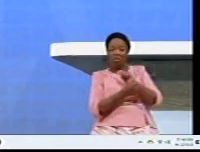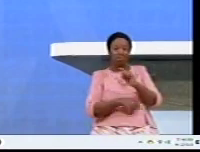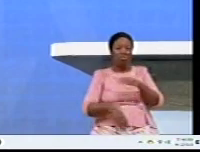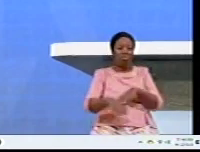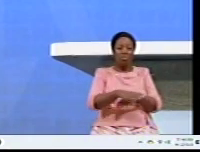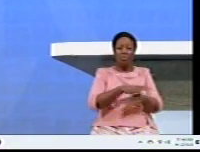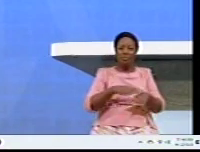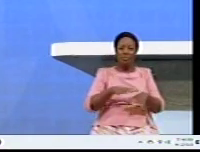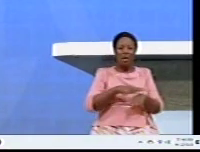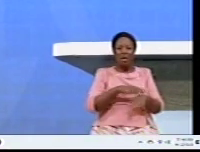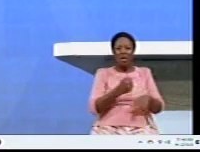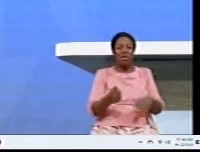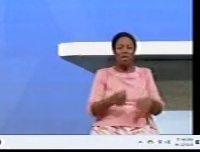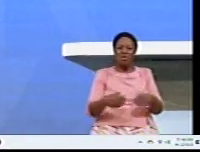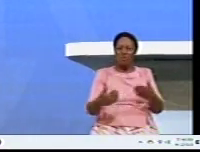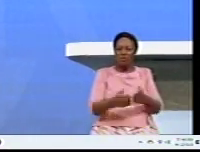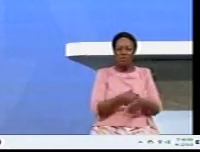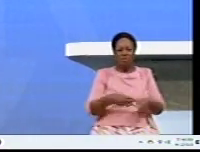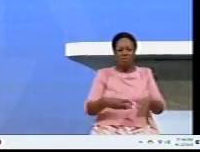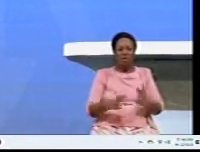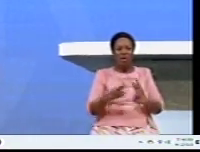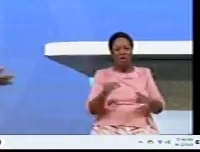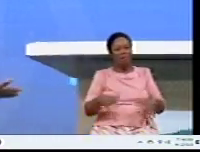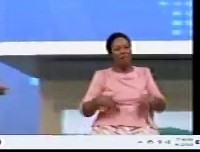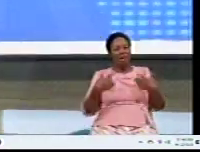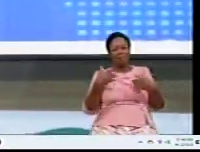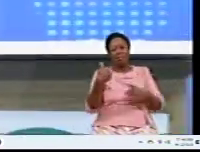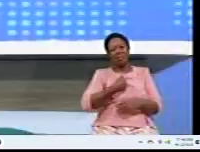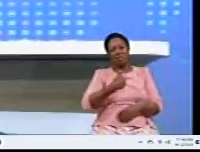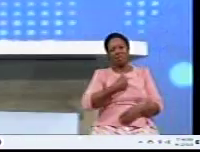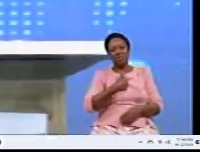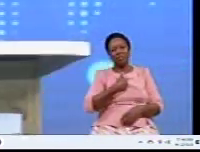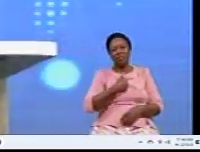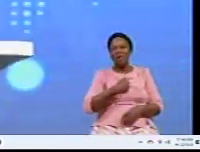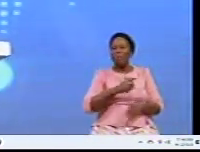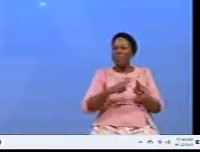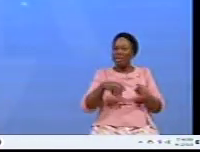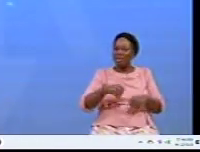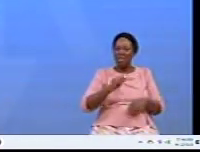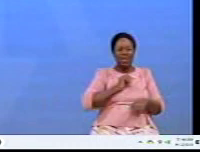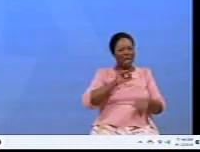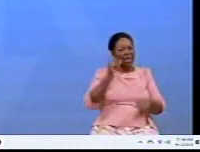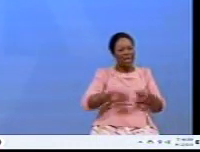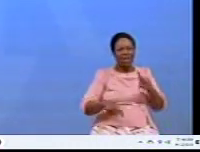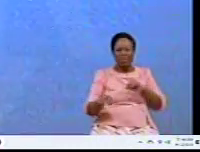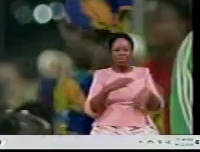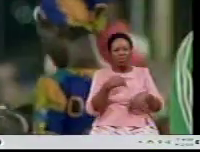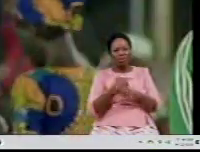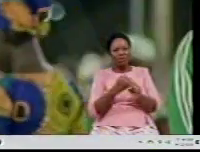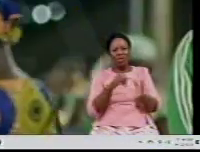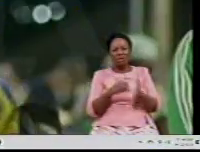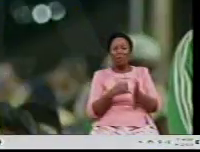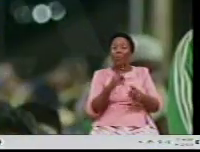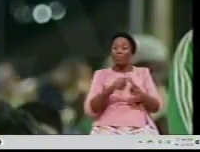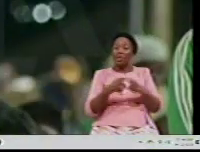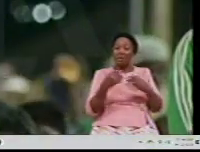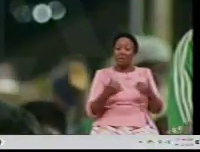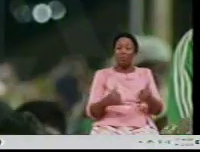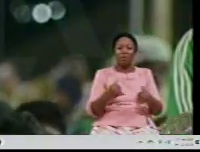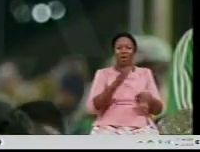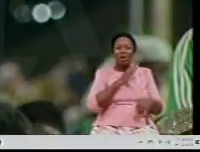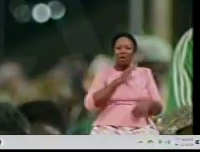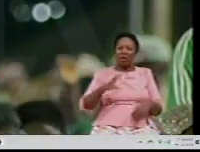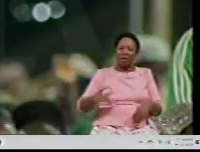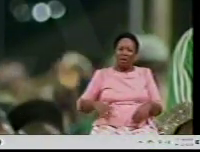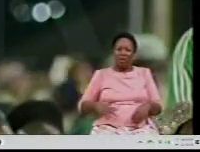a new leaf by myself. I couldn't make it. Now, Christ,